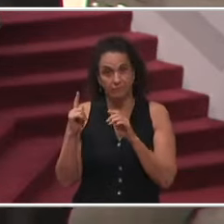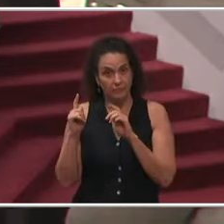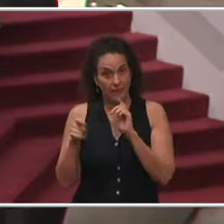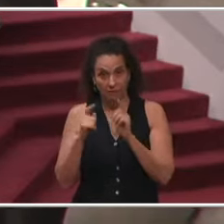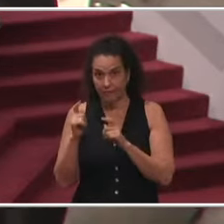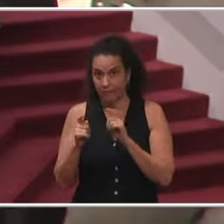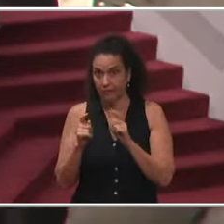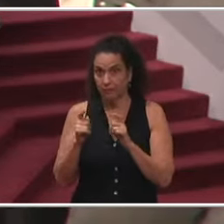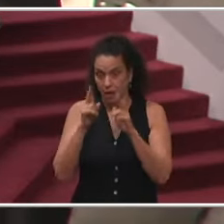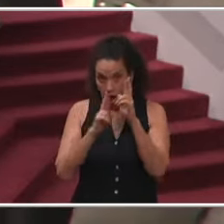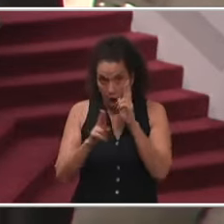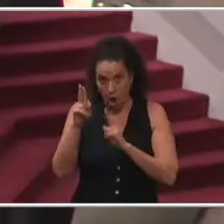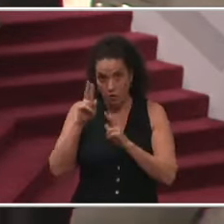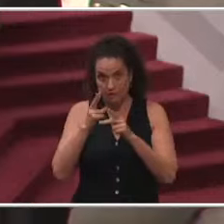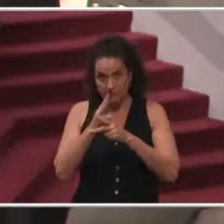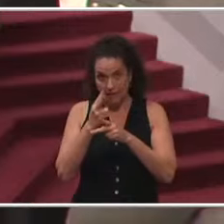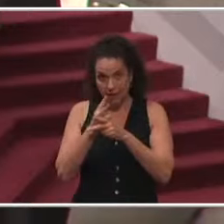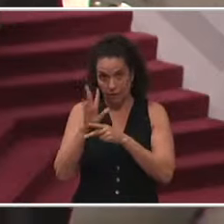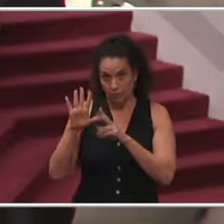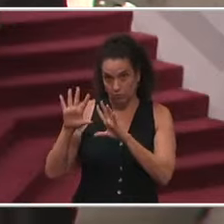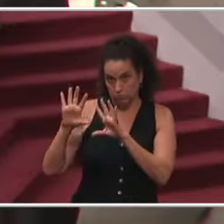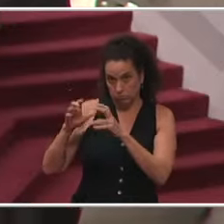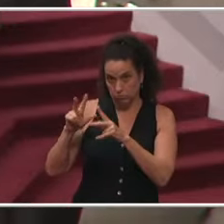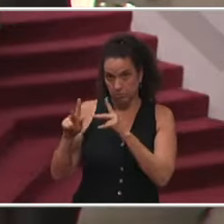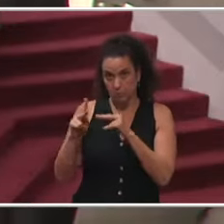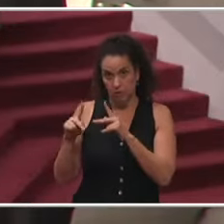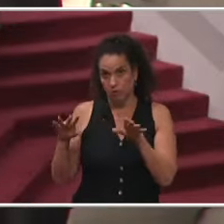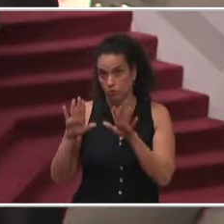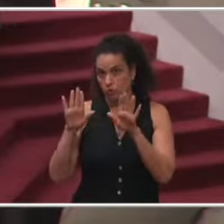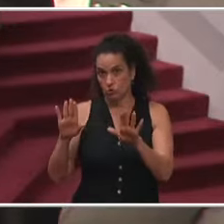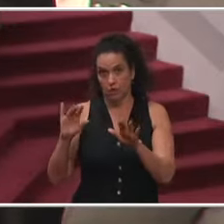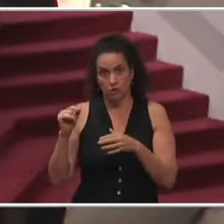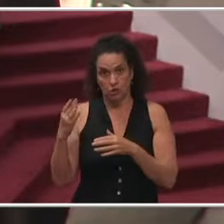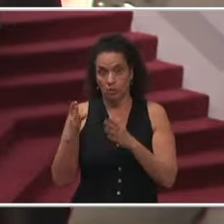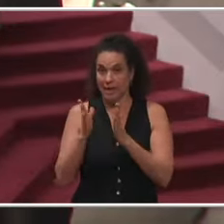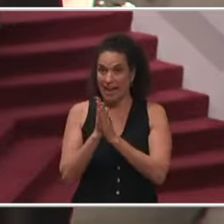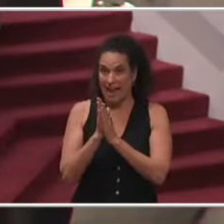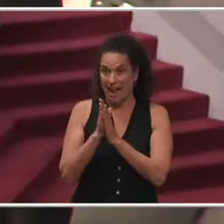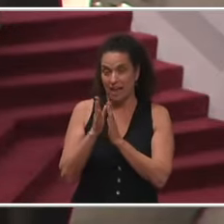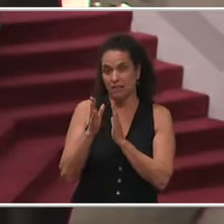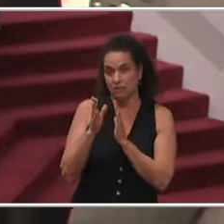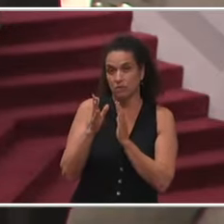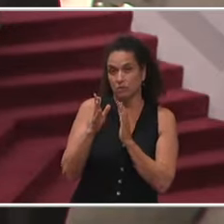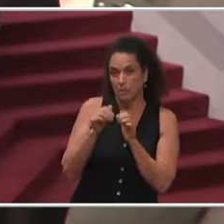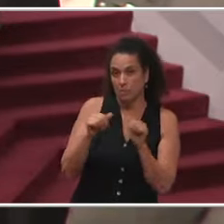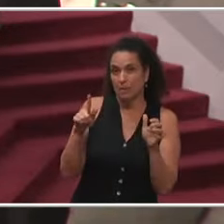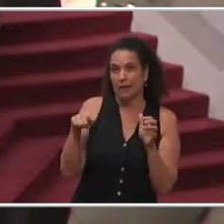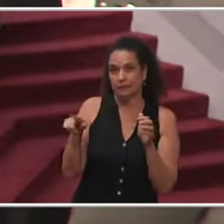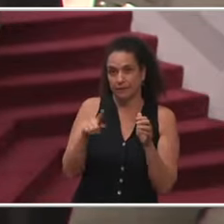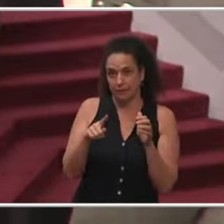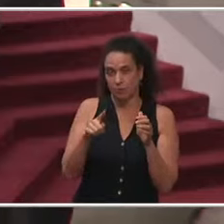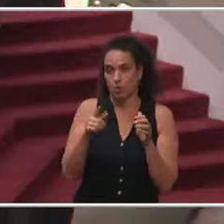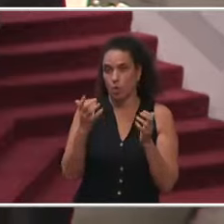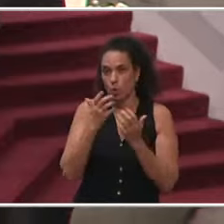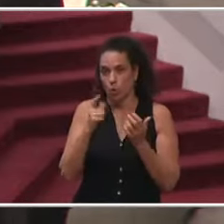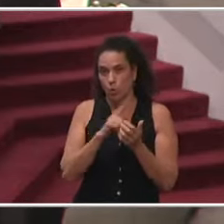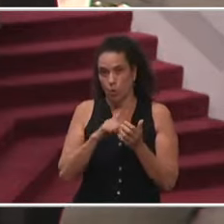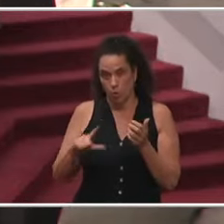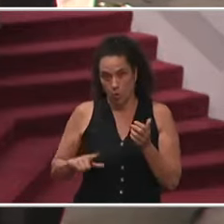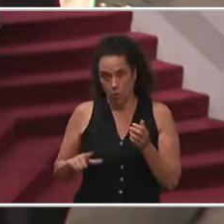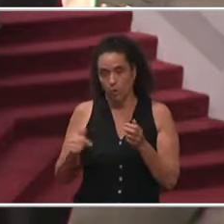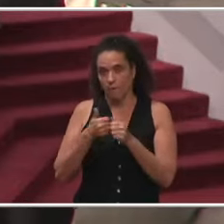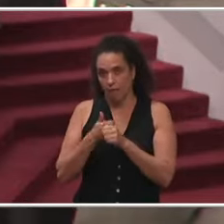shepherd us, your people, Lord, and they do a fine job. So we ask you to bless them, Lord. Bless them according to your will. We